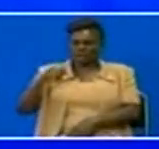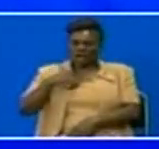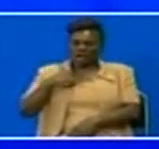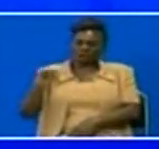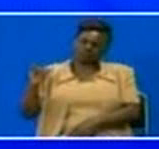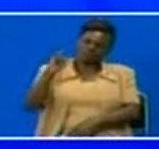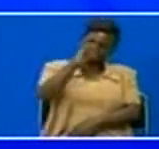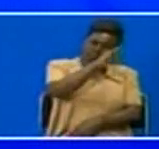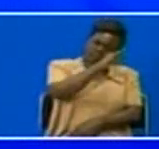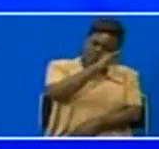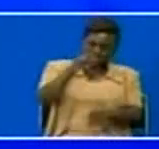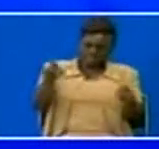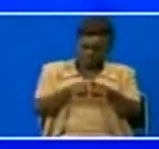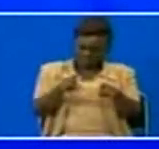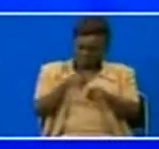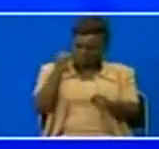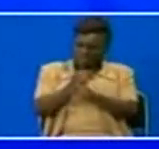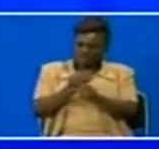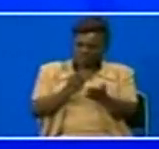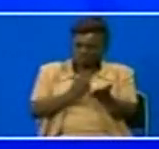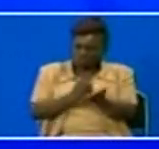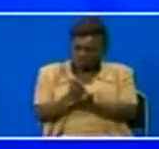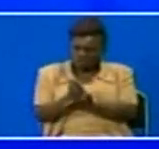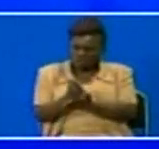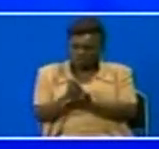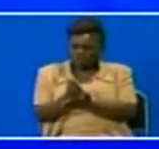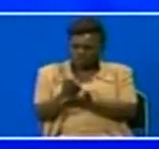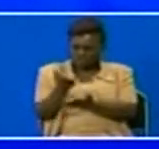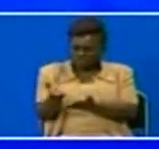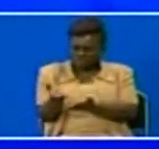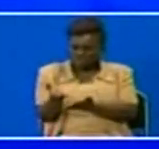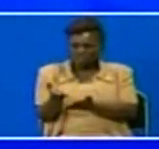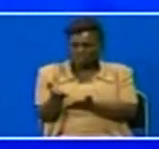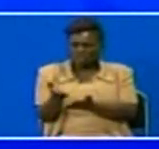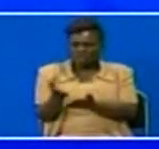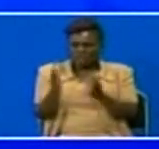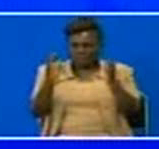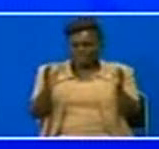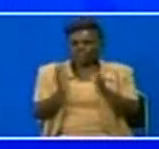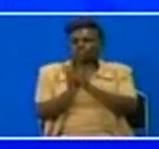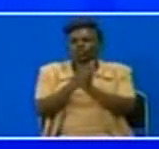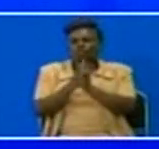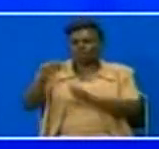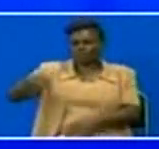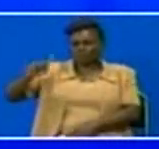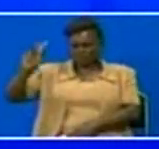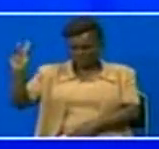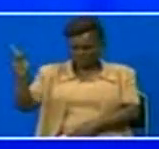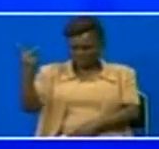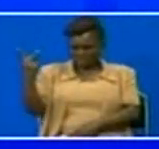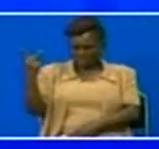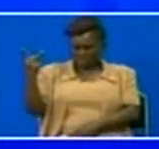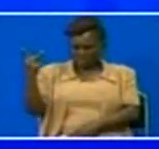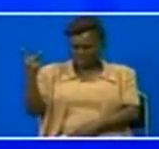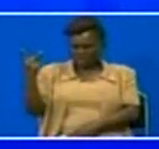such conventions. And they always make sure their departure to this jamboree is a big story here in Kenya. Granted, these trips